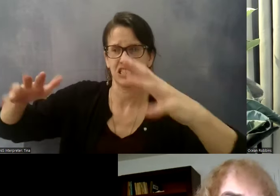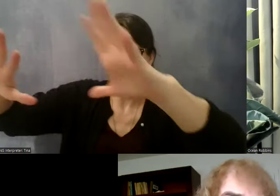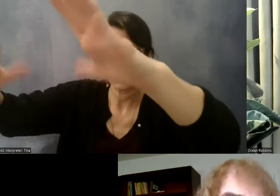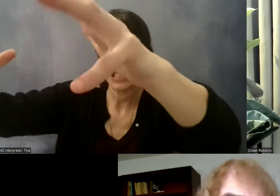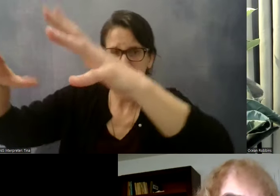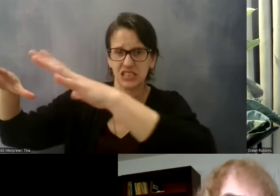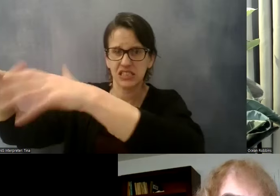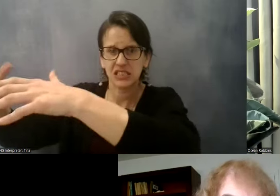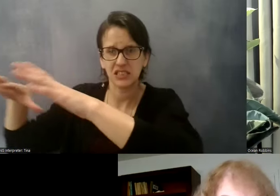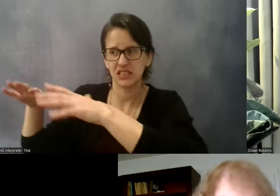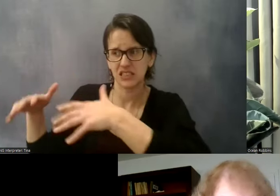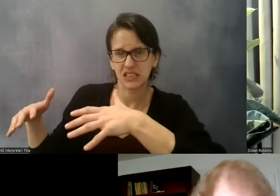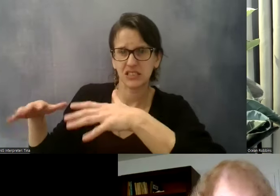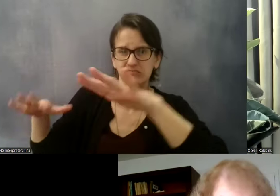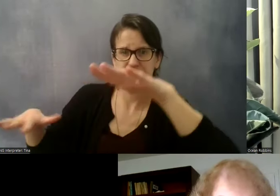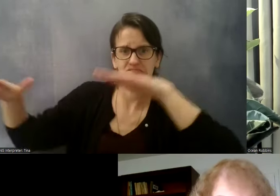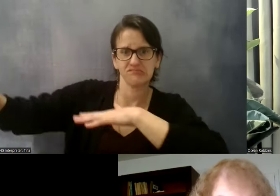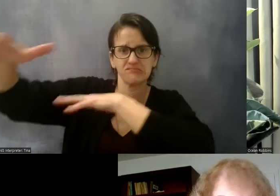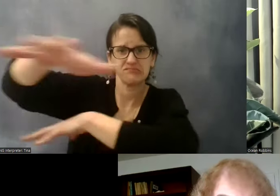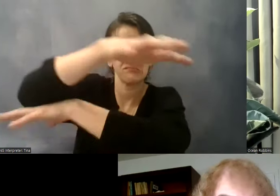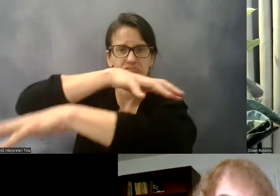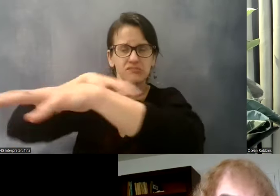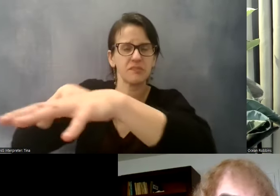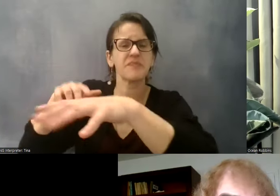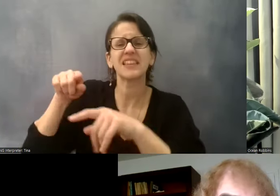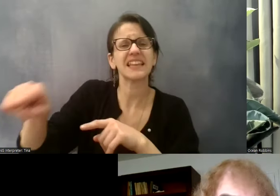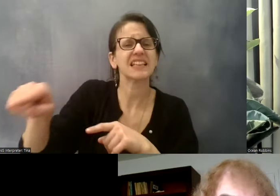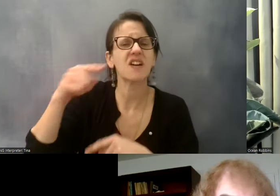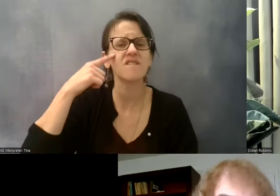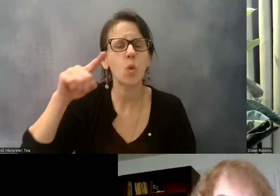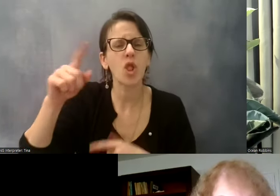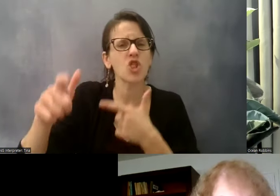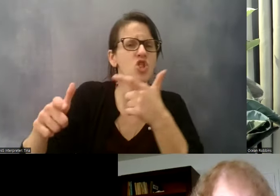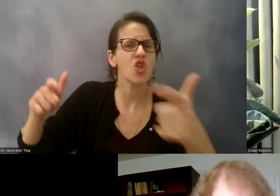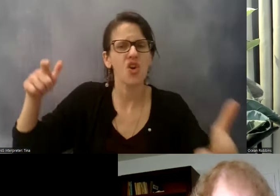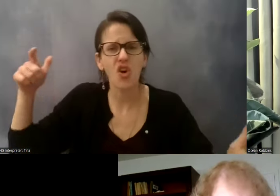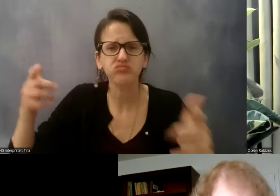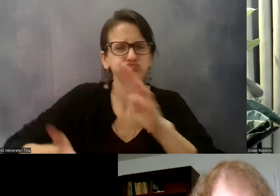that are really earmarked for the large scale operations.